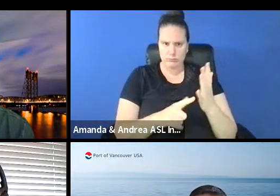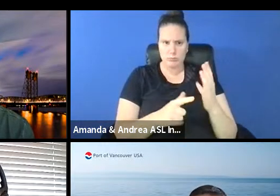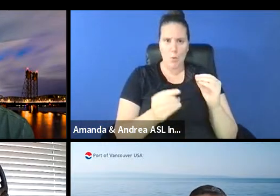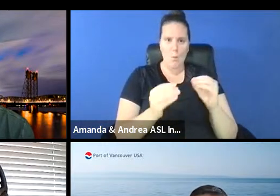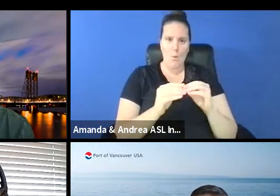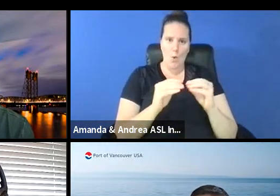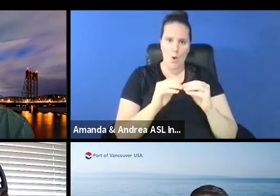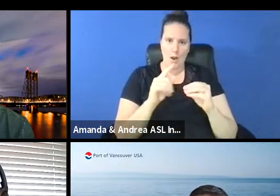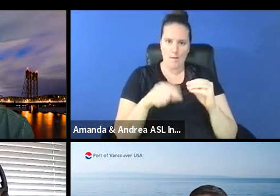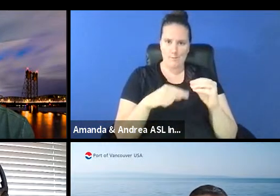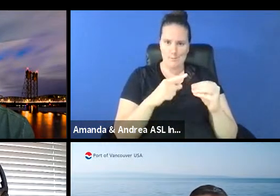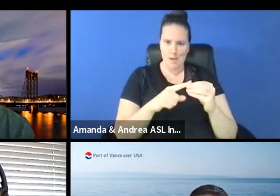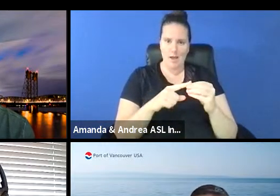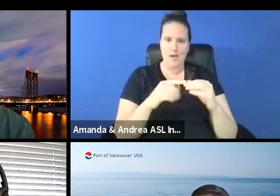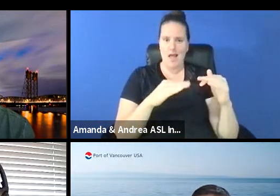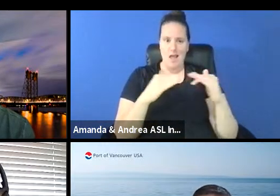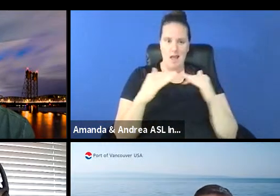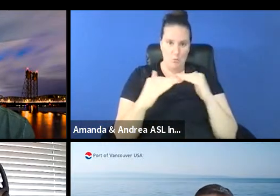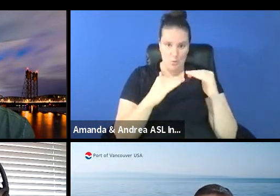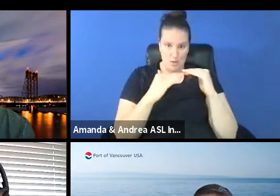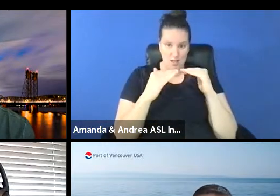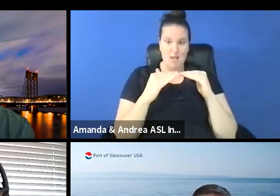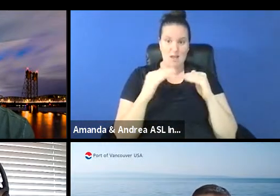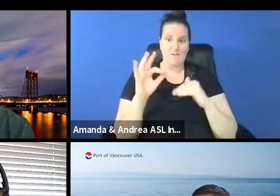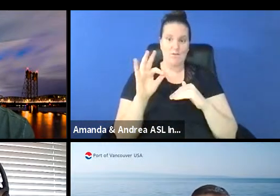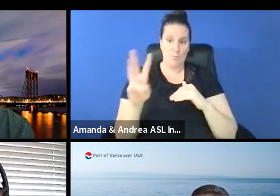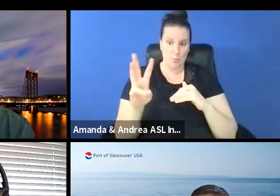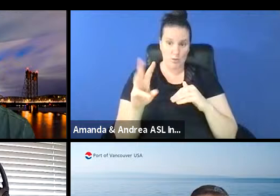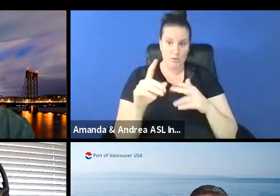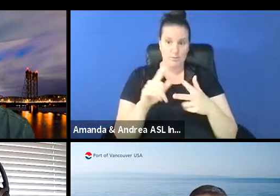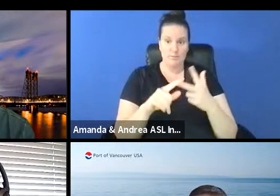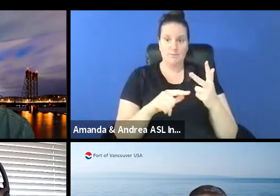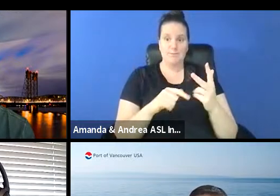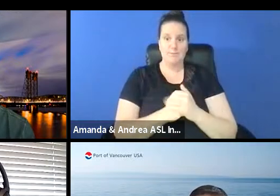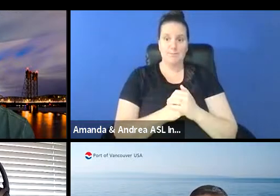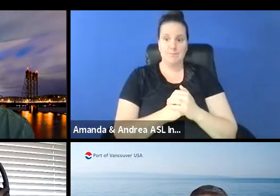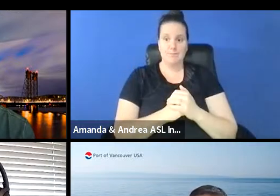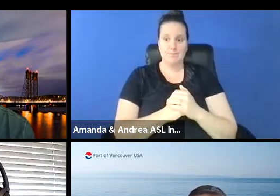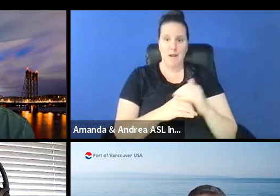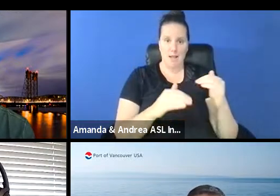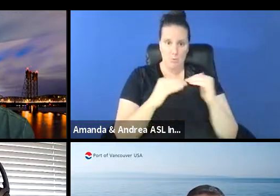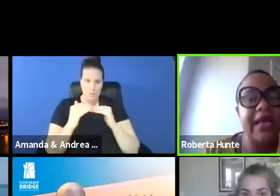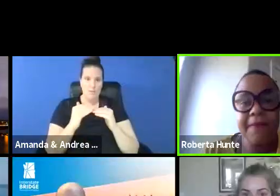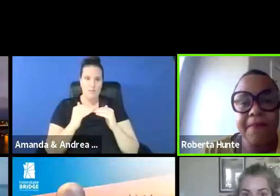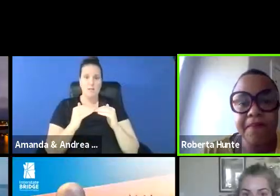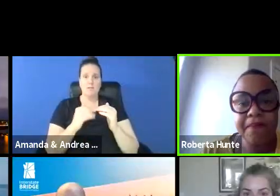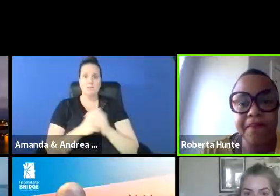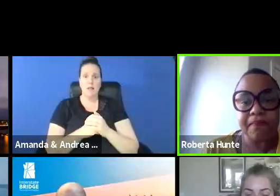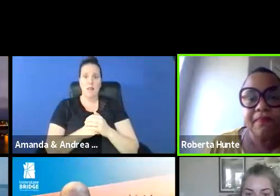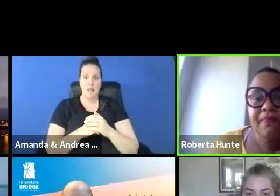our equity framework and our equity lens.